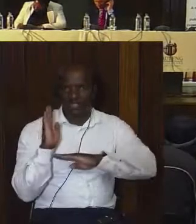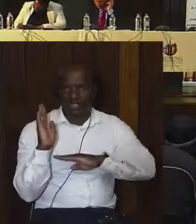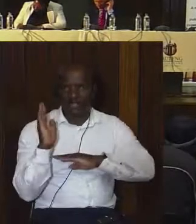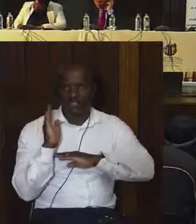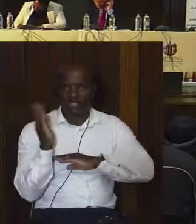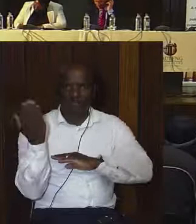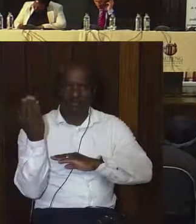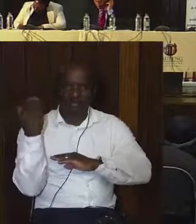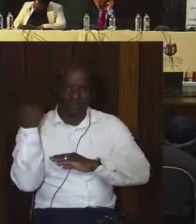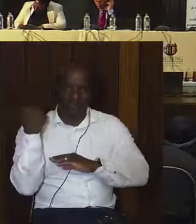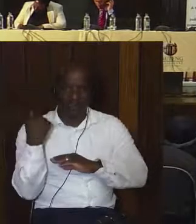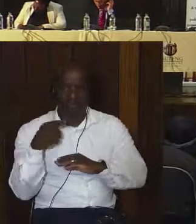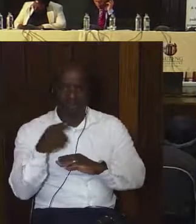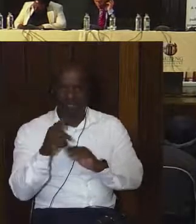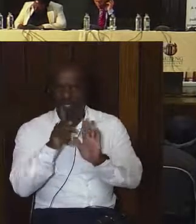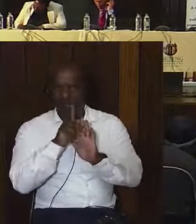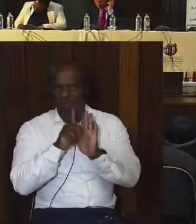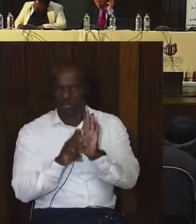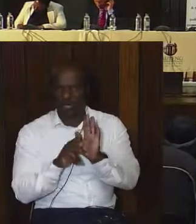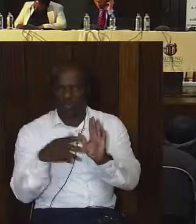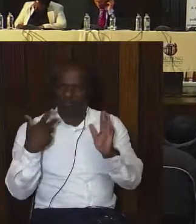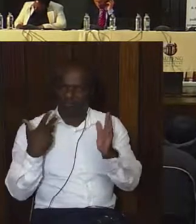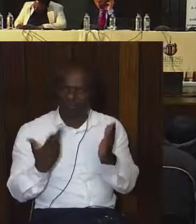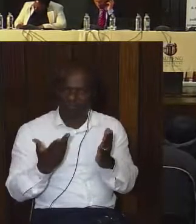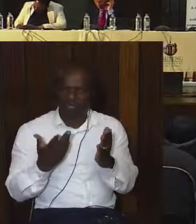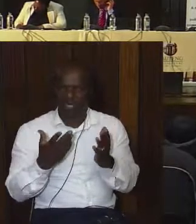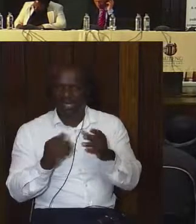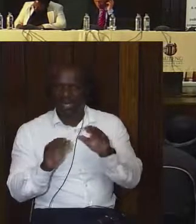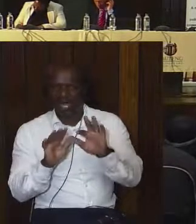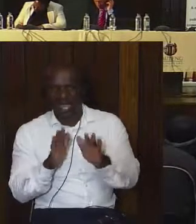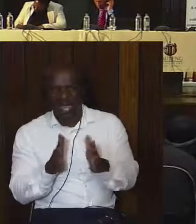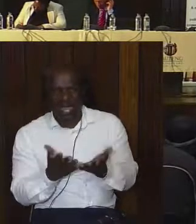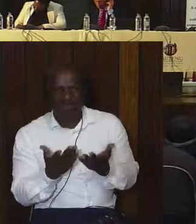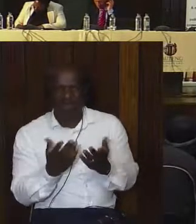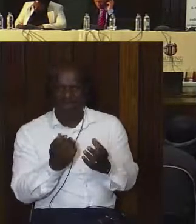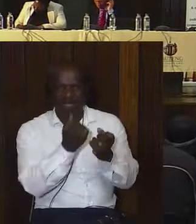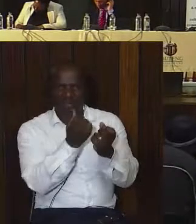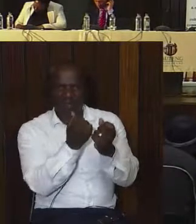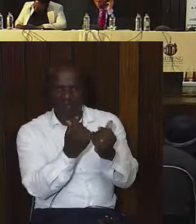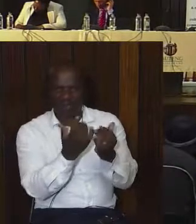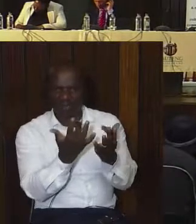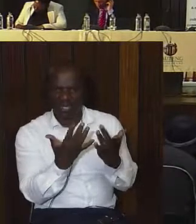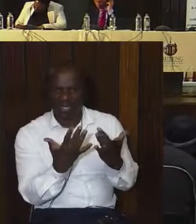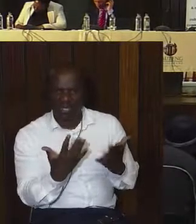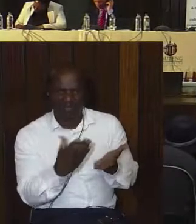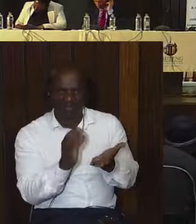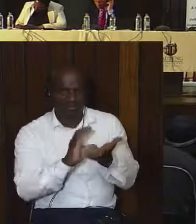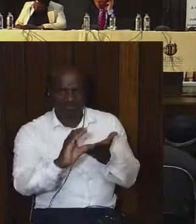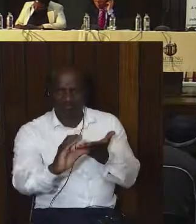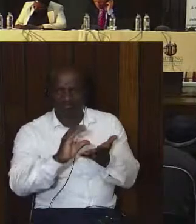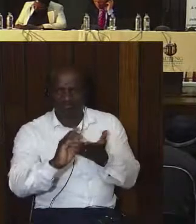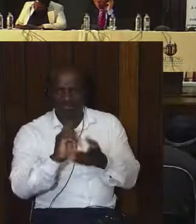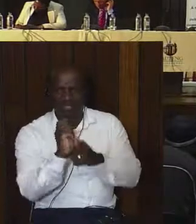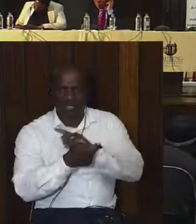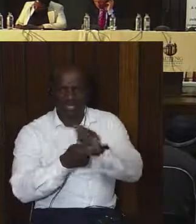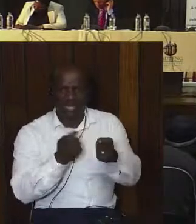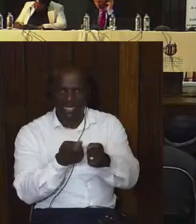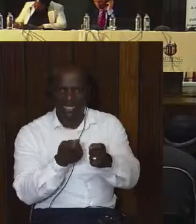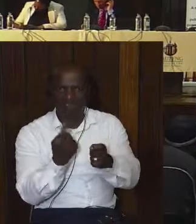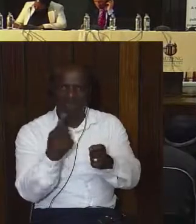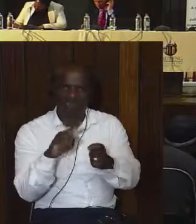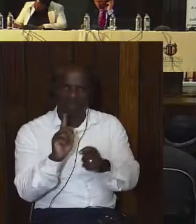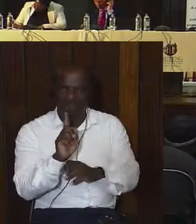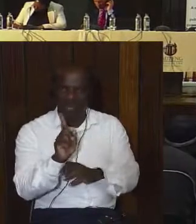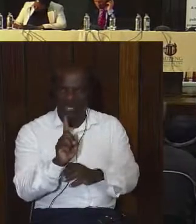program? Maybe just some information about how it came about, the funds that were spent and how it was spent and what it was spent